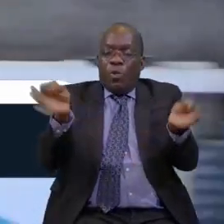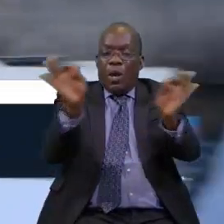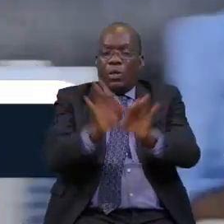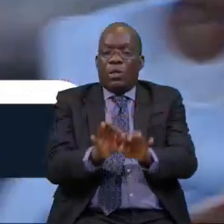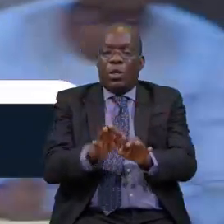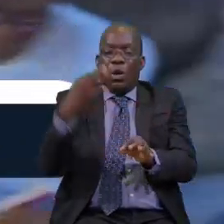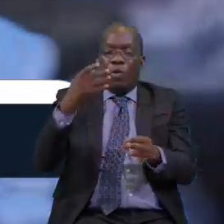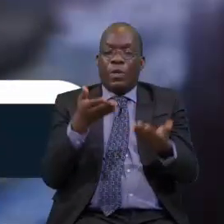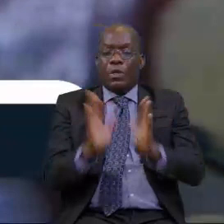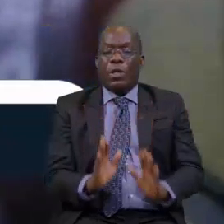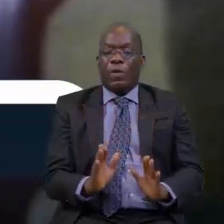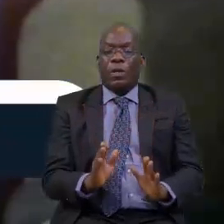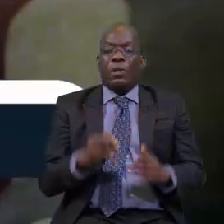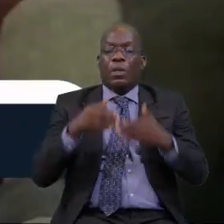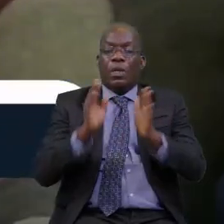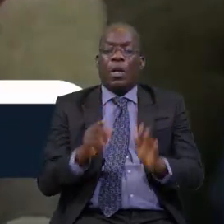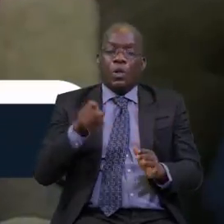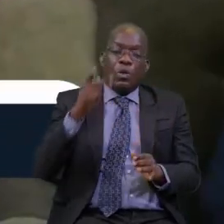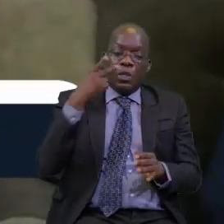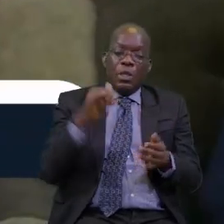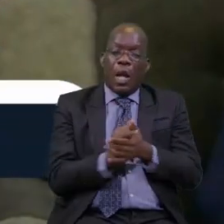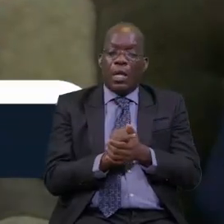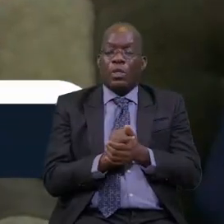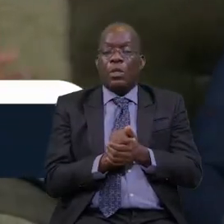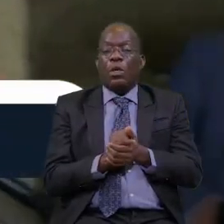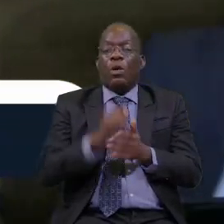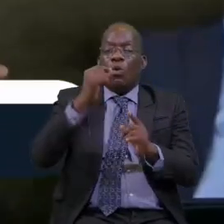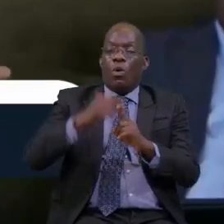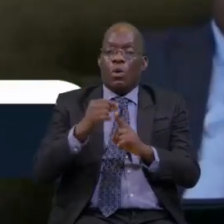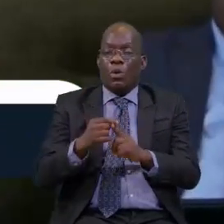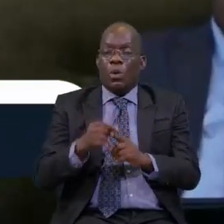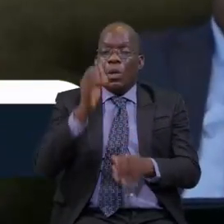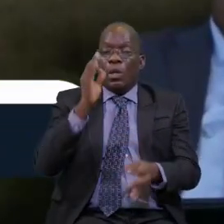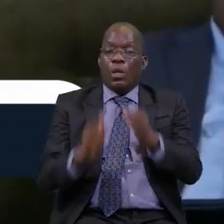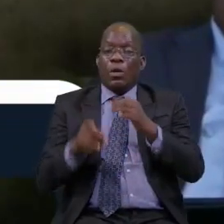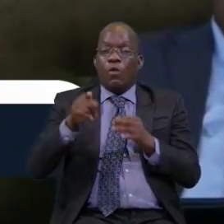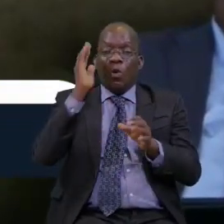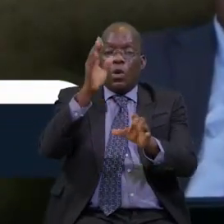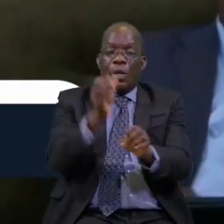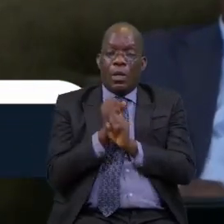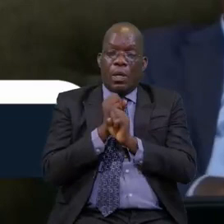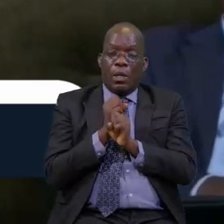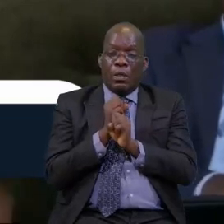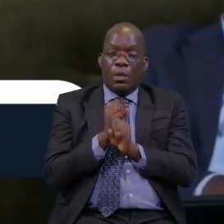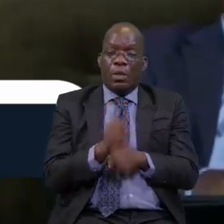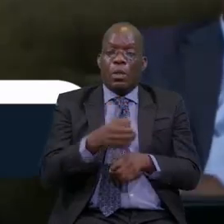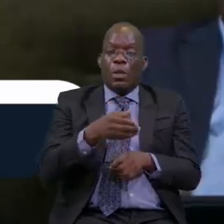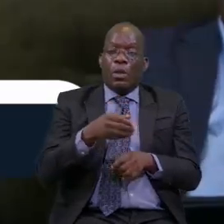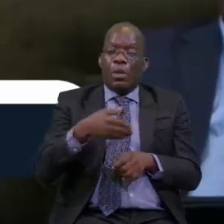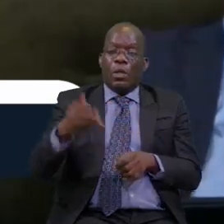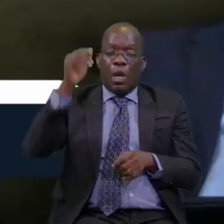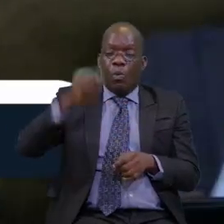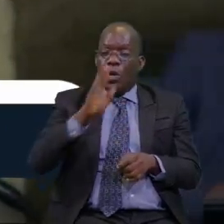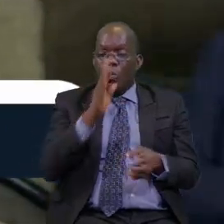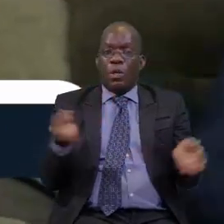that word. You see, everyone on earth, if you're going to achieve, there must be a priority. Many things